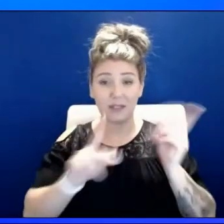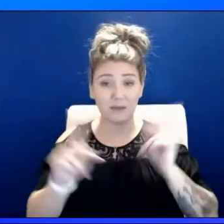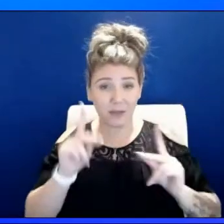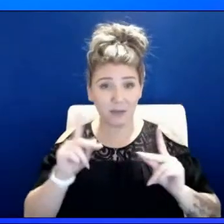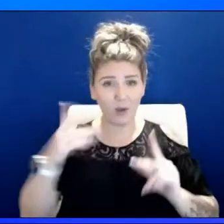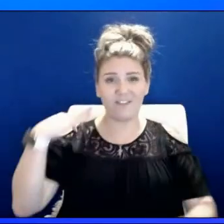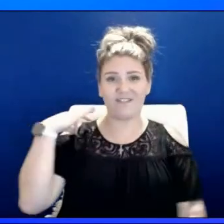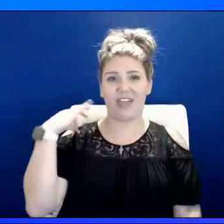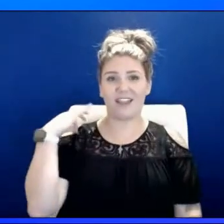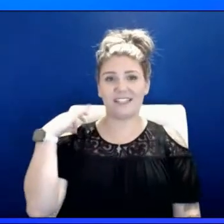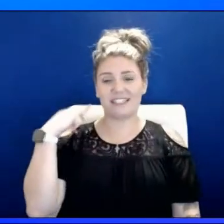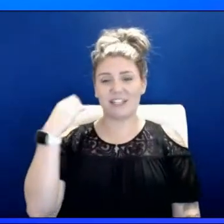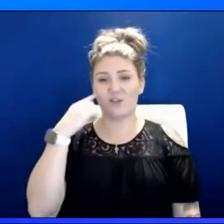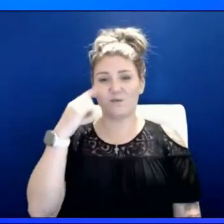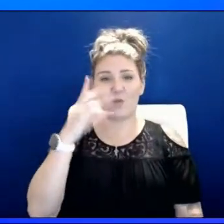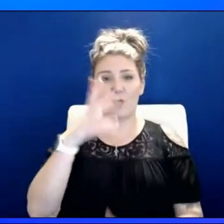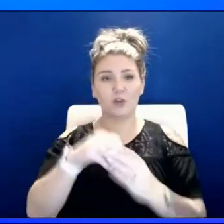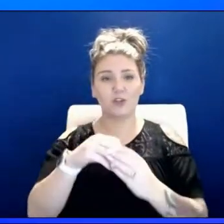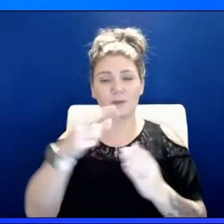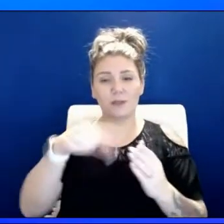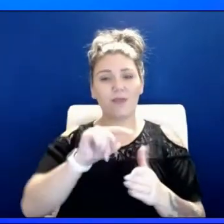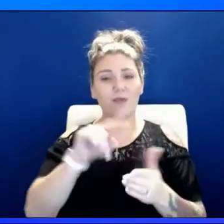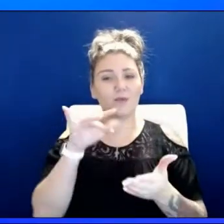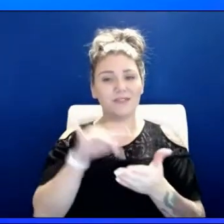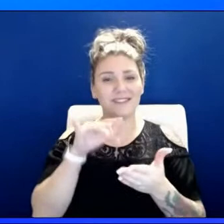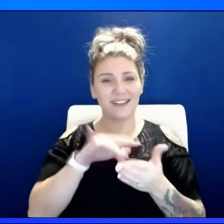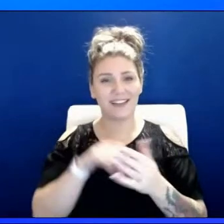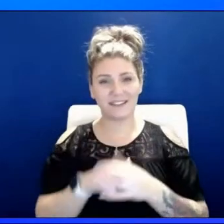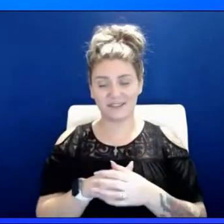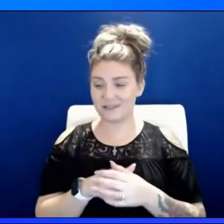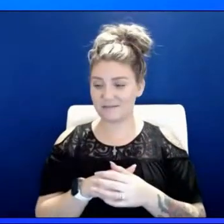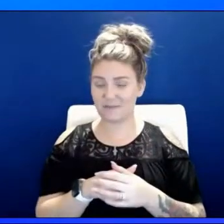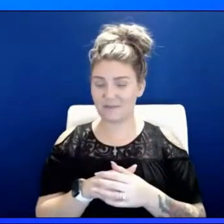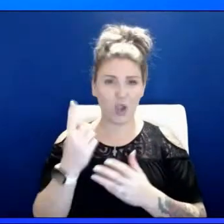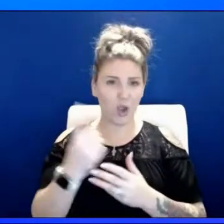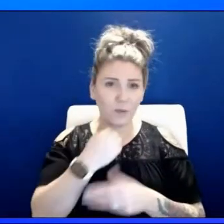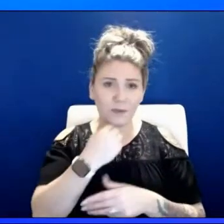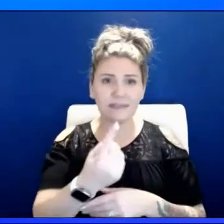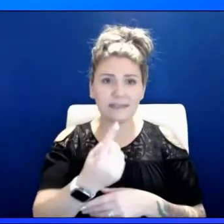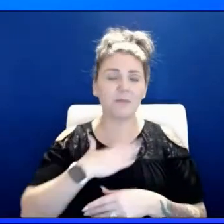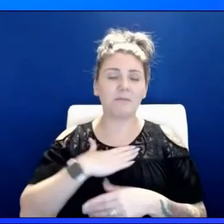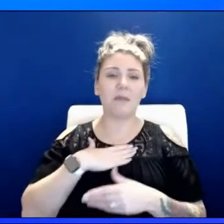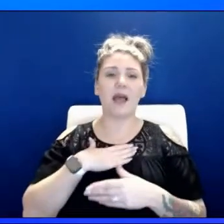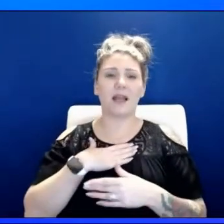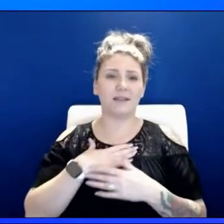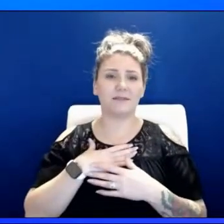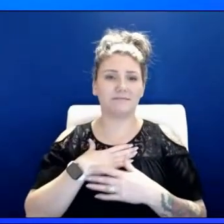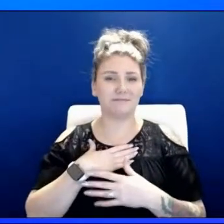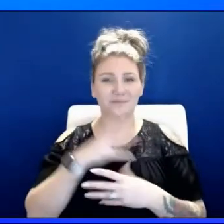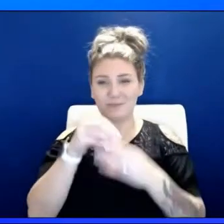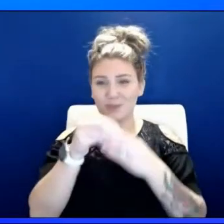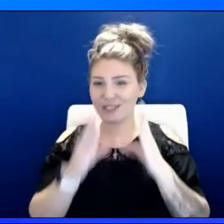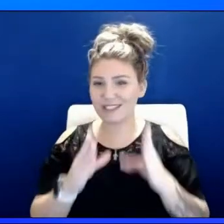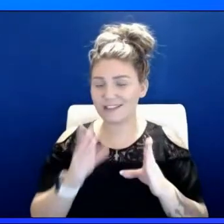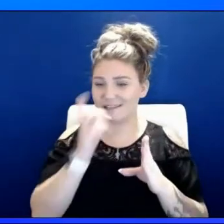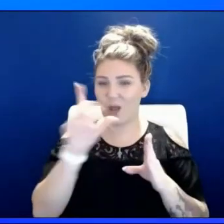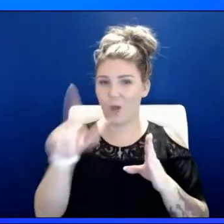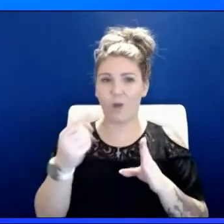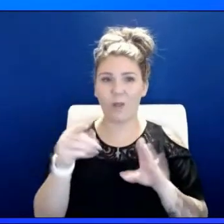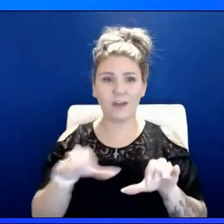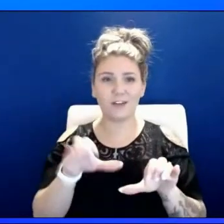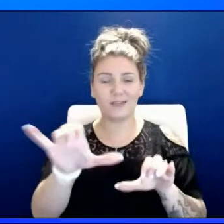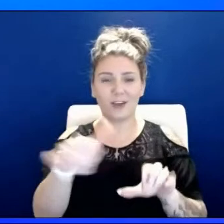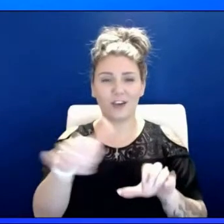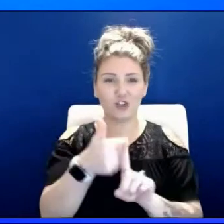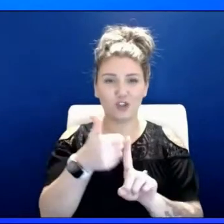to participate in these studies. And I always say to my participants, I say, you're not only doing this for yourself, but you may be